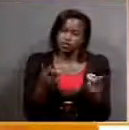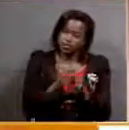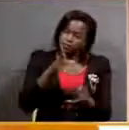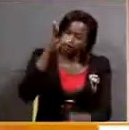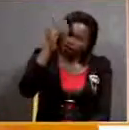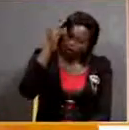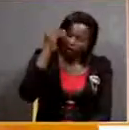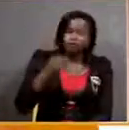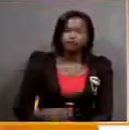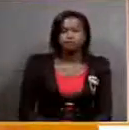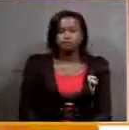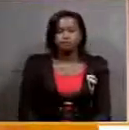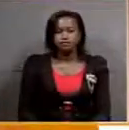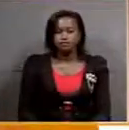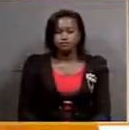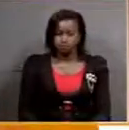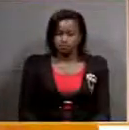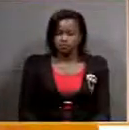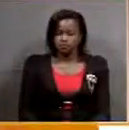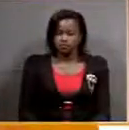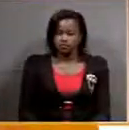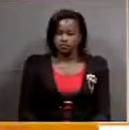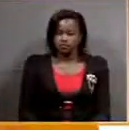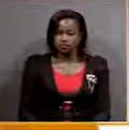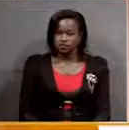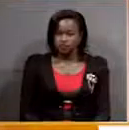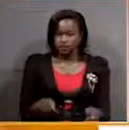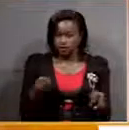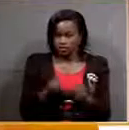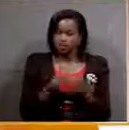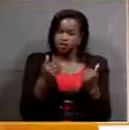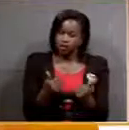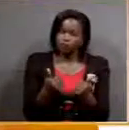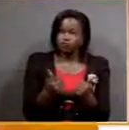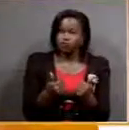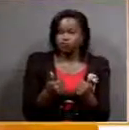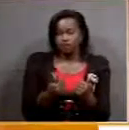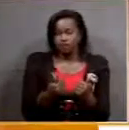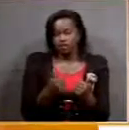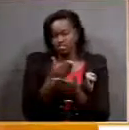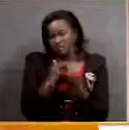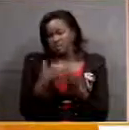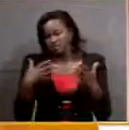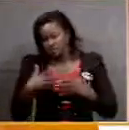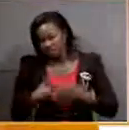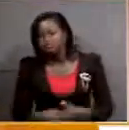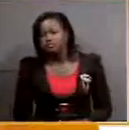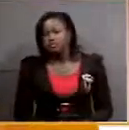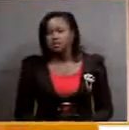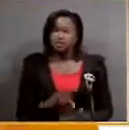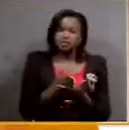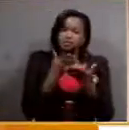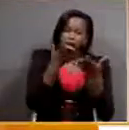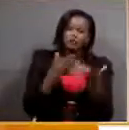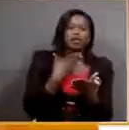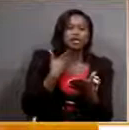and then they seek services after some of these engagements, because some are afraid. They are out there, they need help,